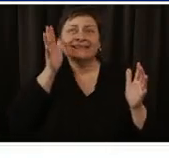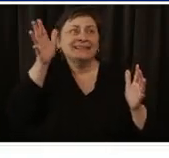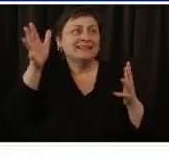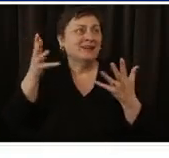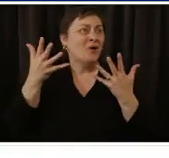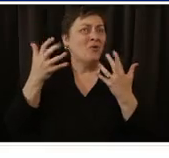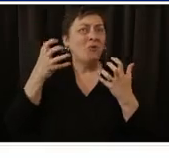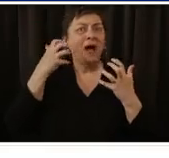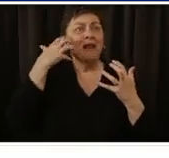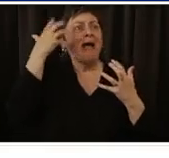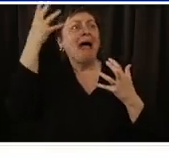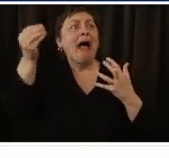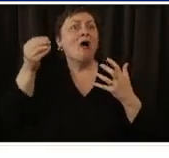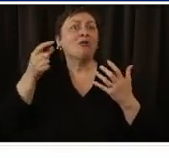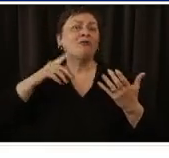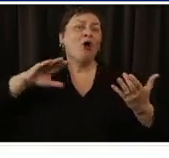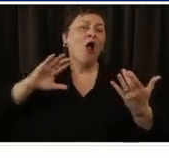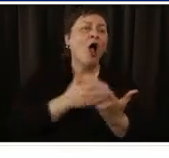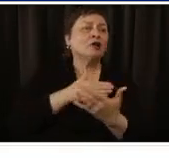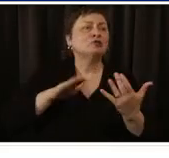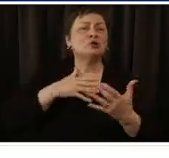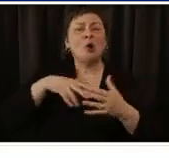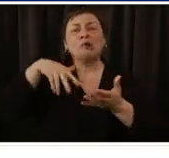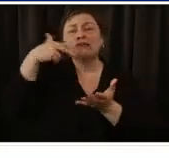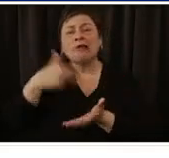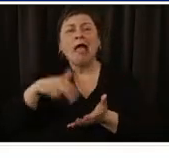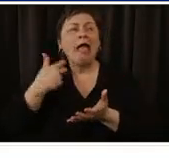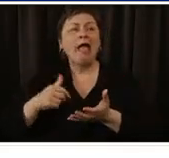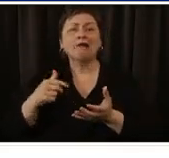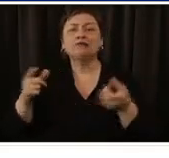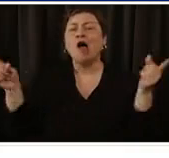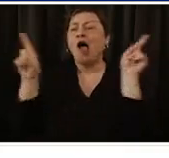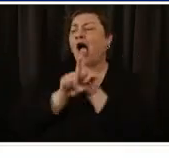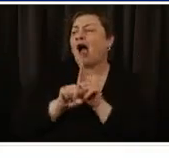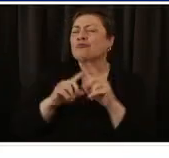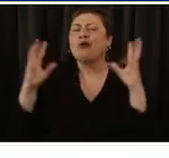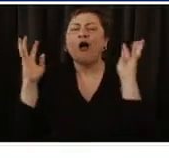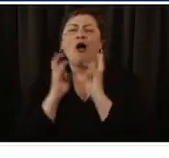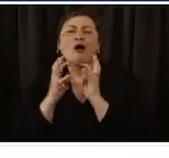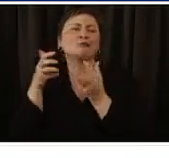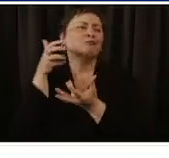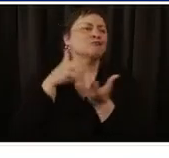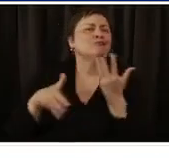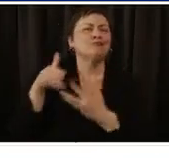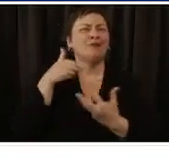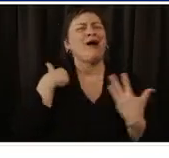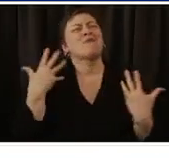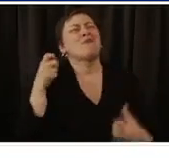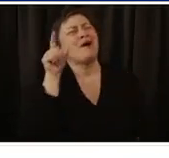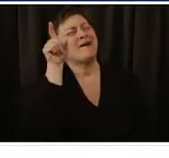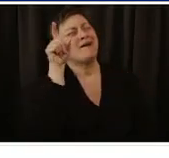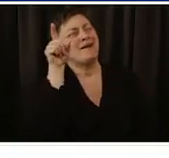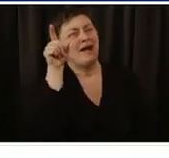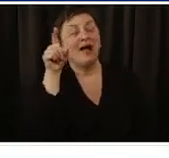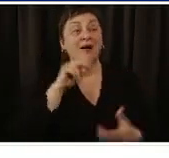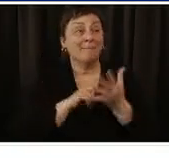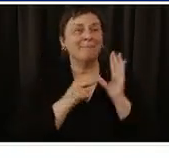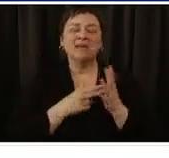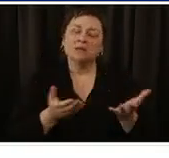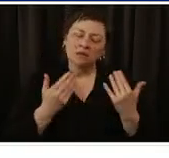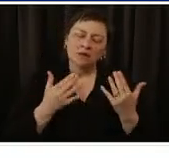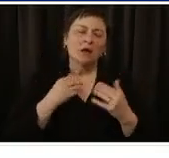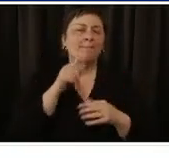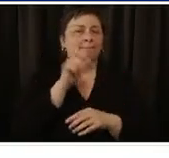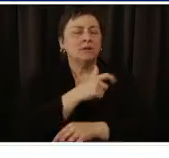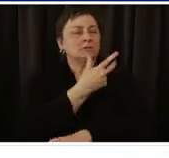to large concerts and dances and be arm in arm and together again, we need to reach that herd immunity level. We need to